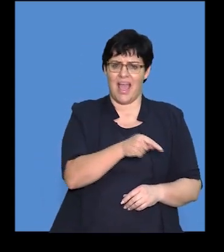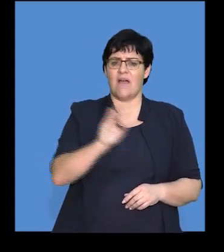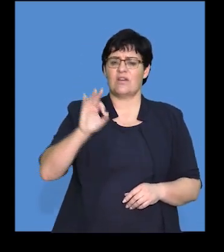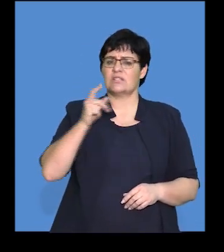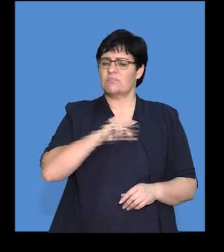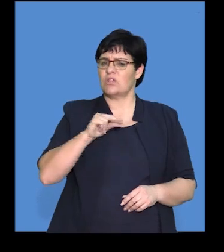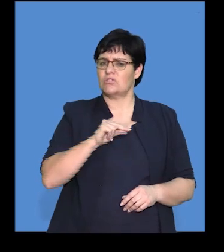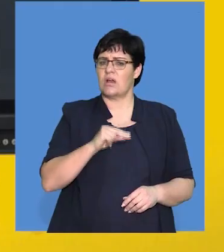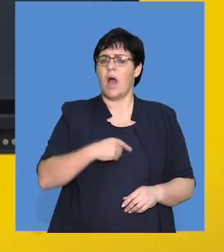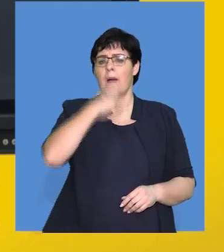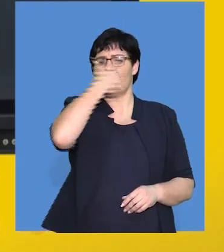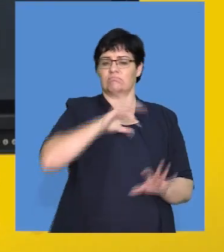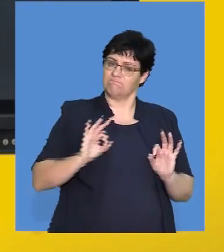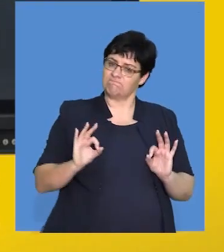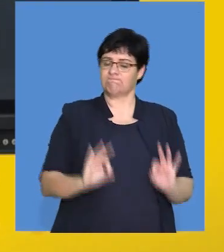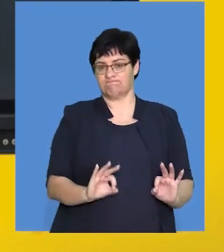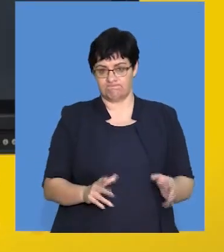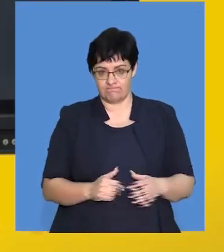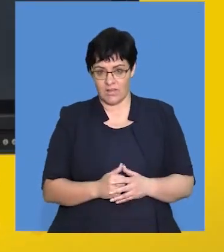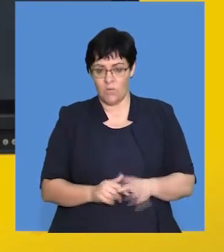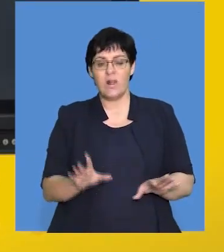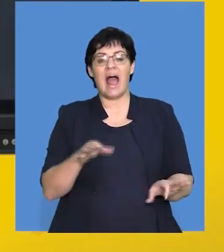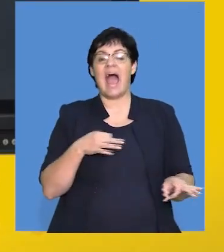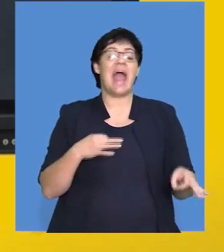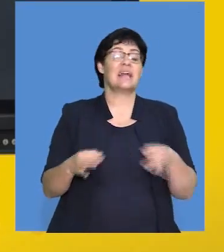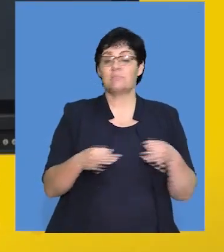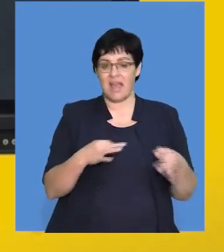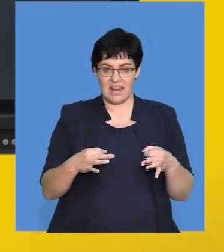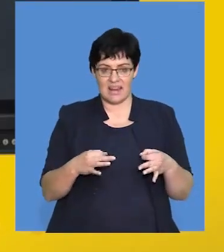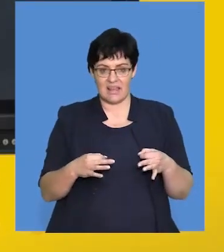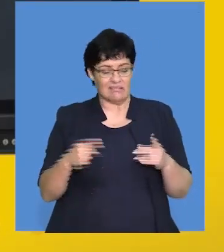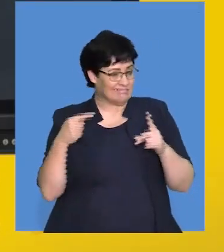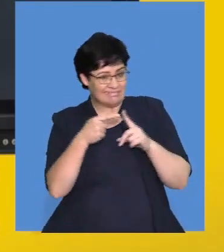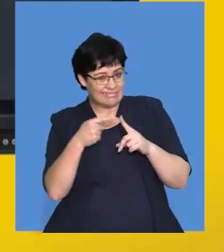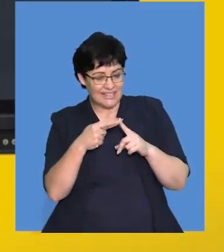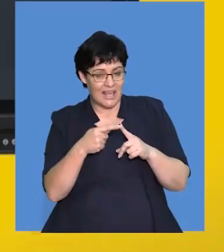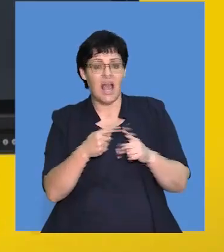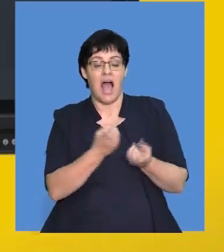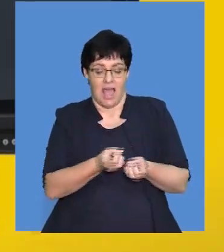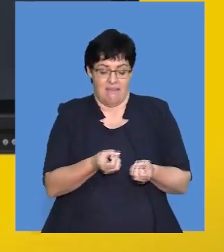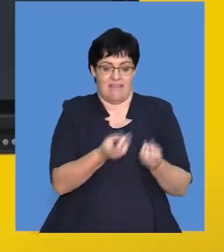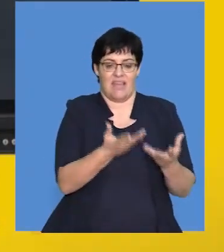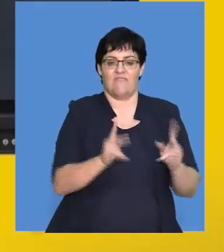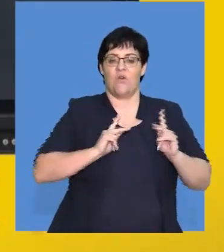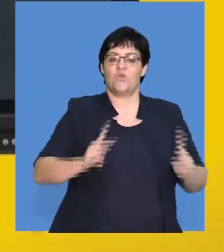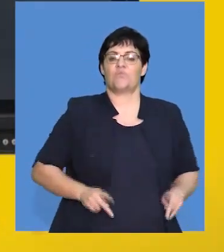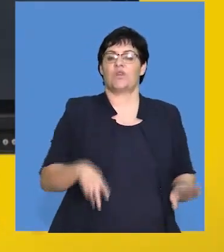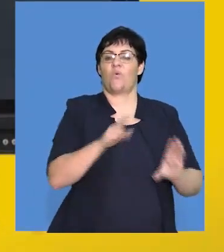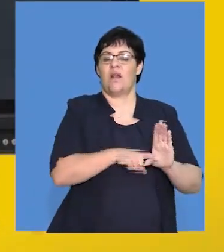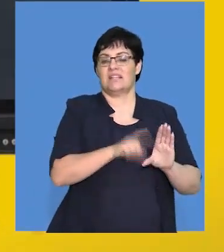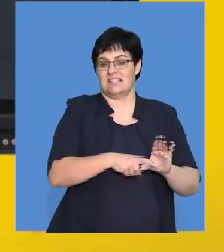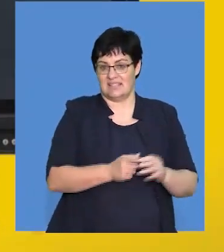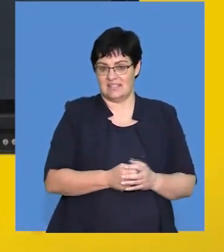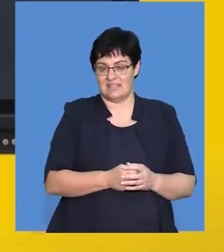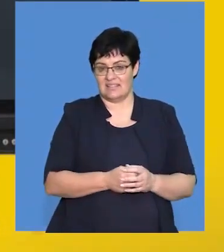speech is effective. So you explain how it's a particular thing has been given human qualities. Let